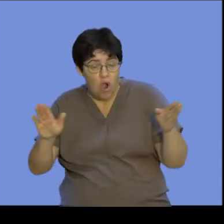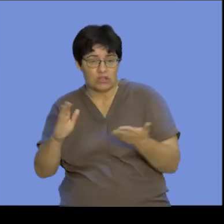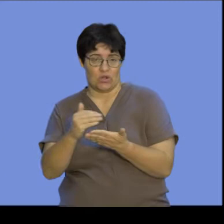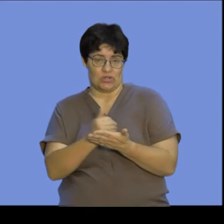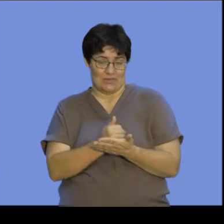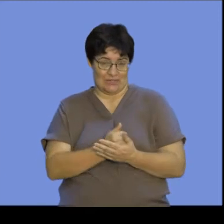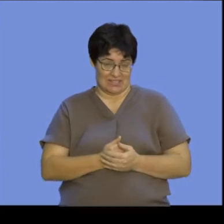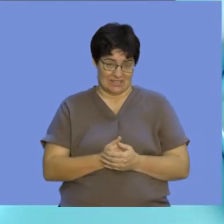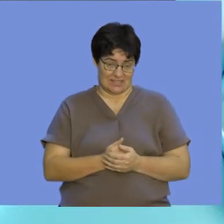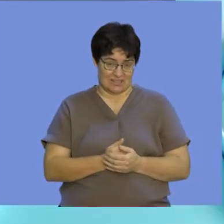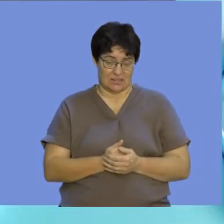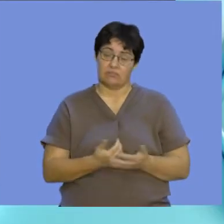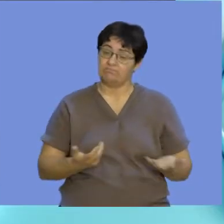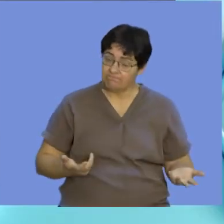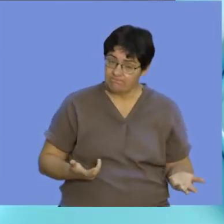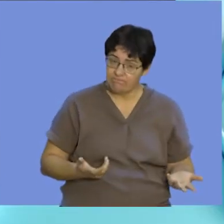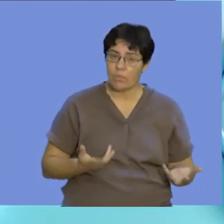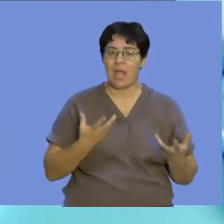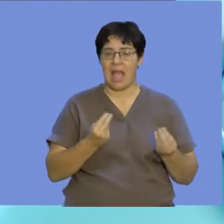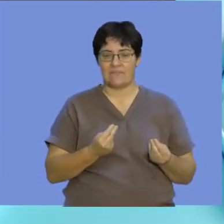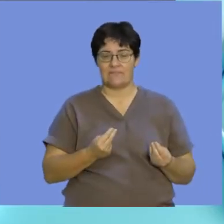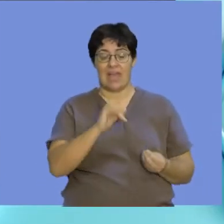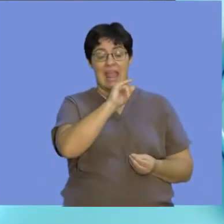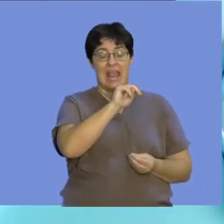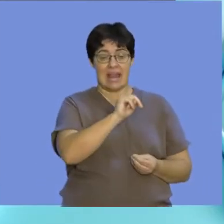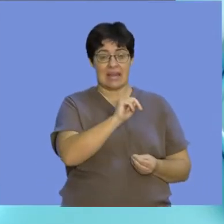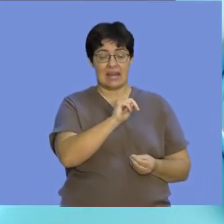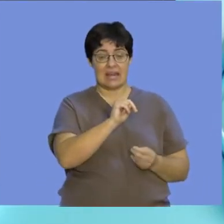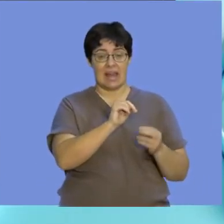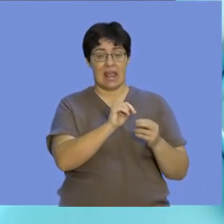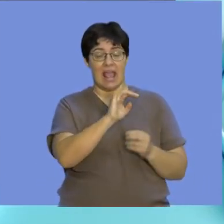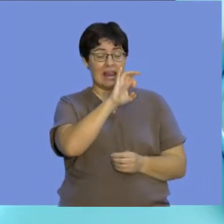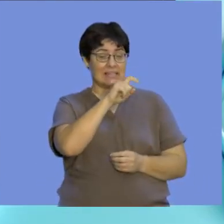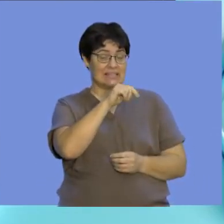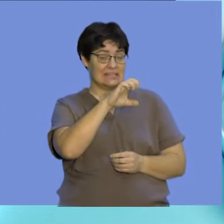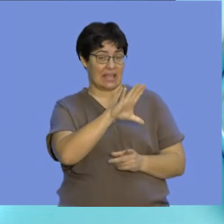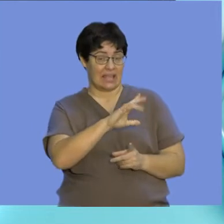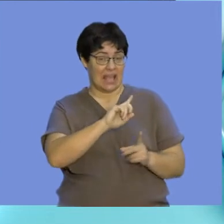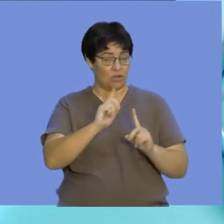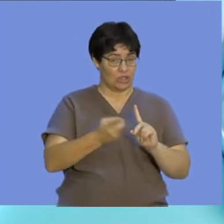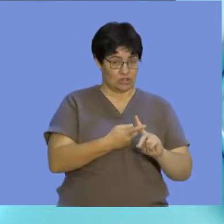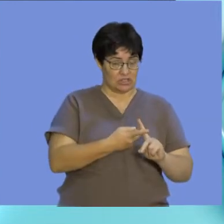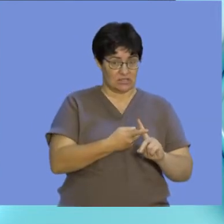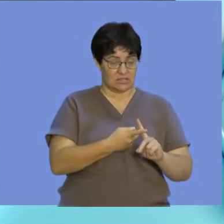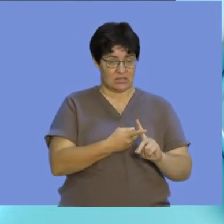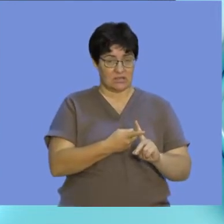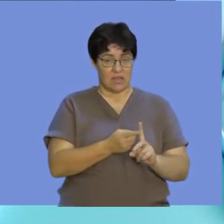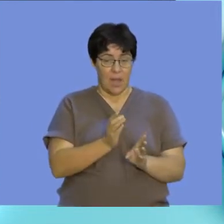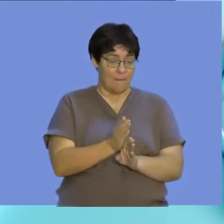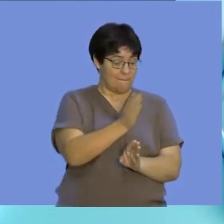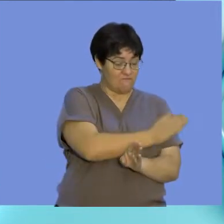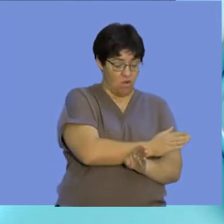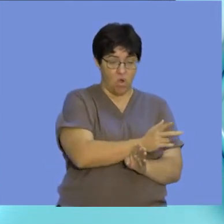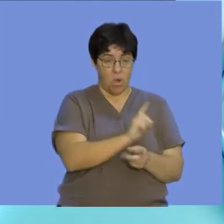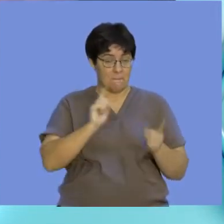conserved. So when we have what we call an inelastic collision, the kinetic energy of all the objects before they collide